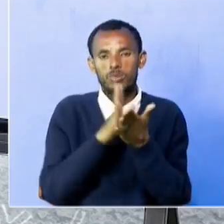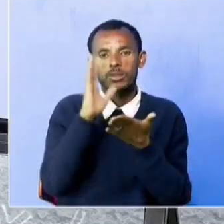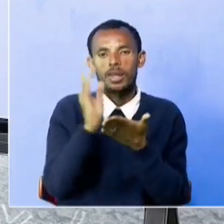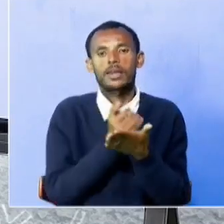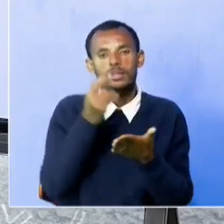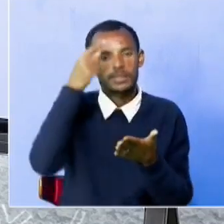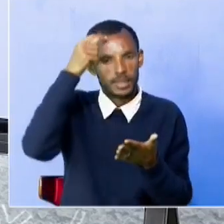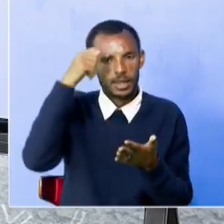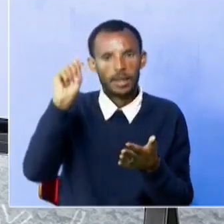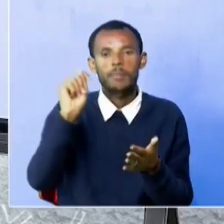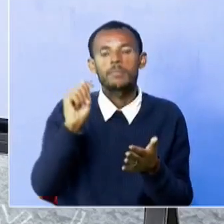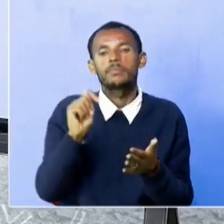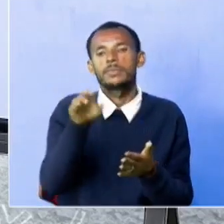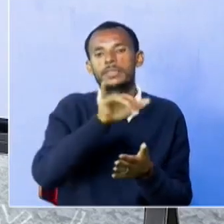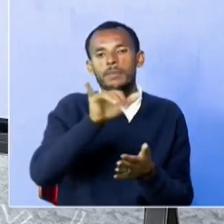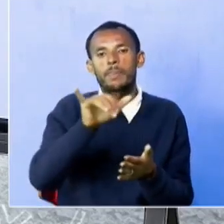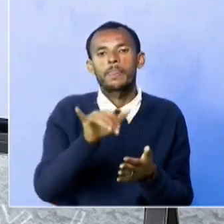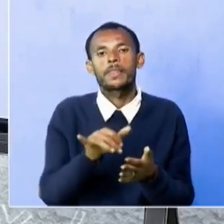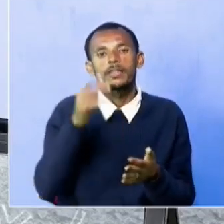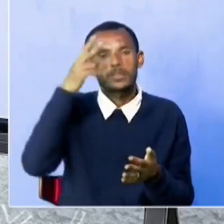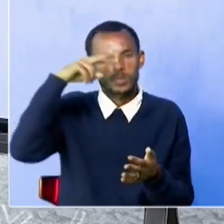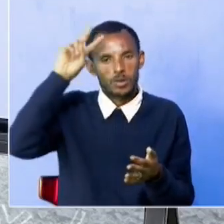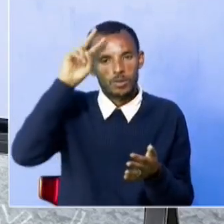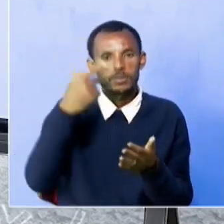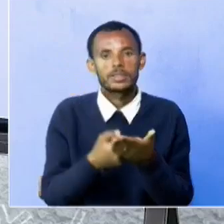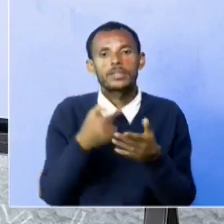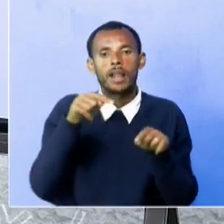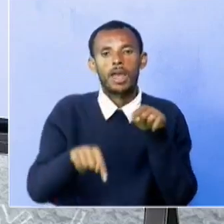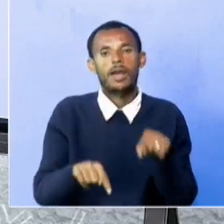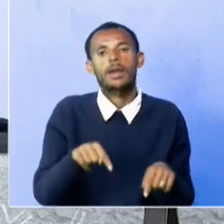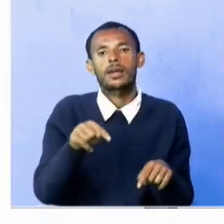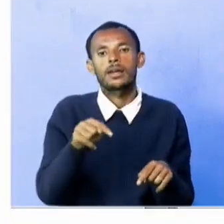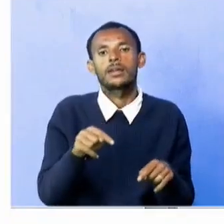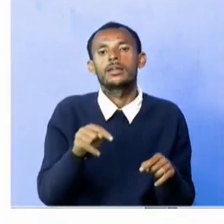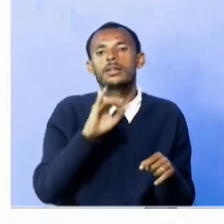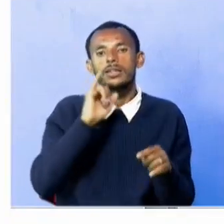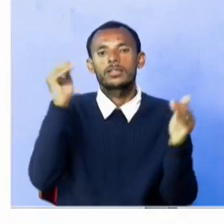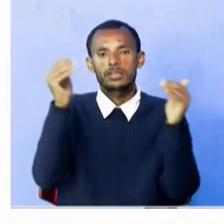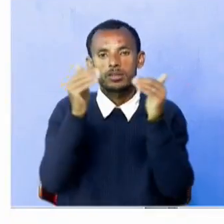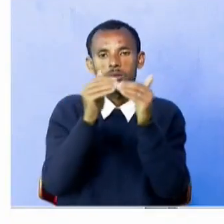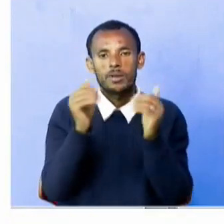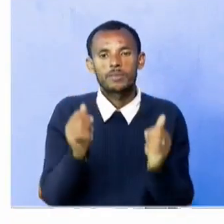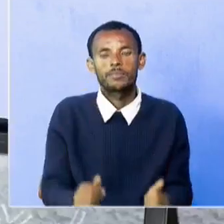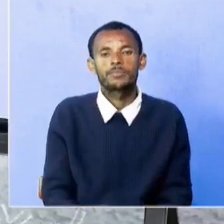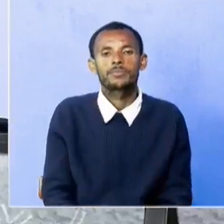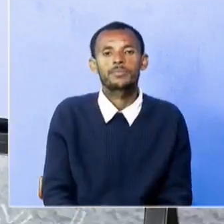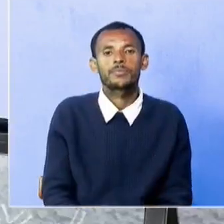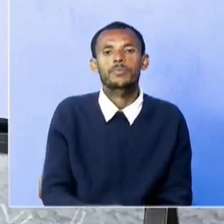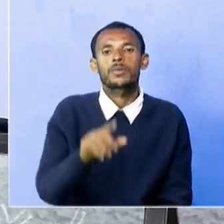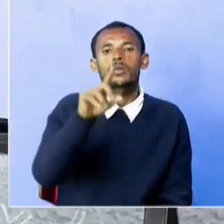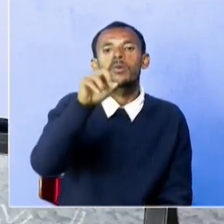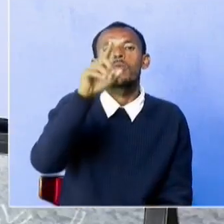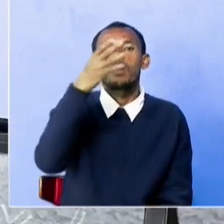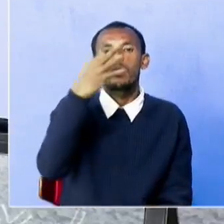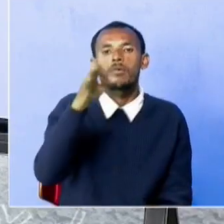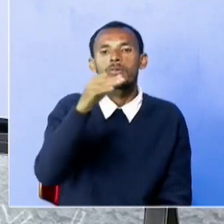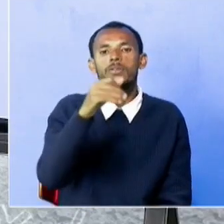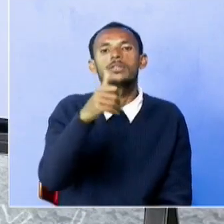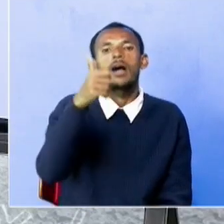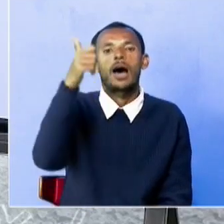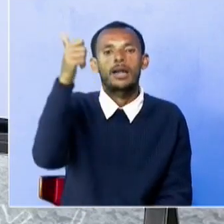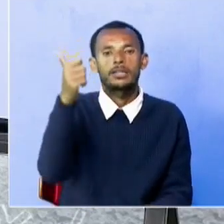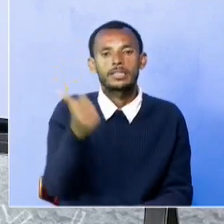theorem as it is. The square of this leg is equal to one of the adjacent